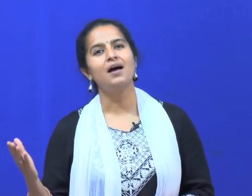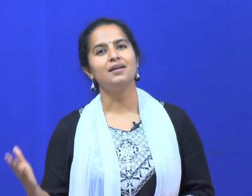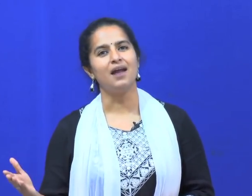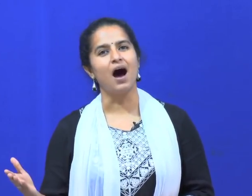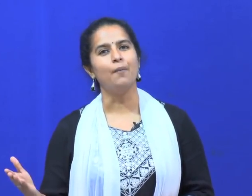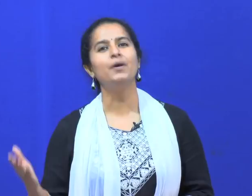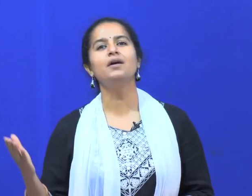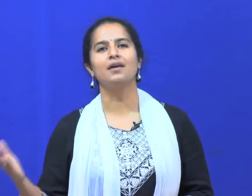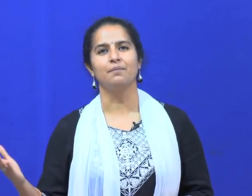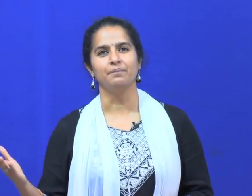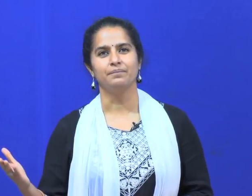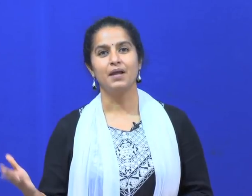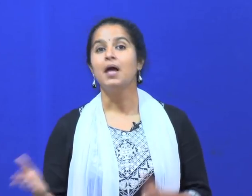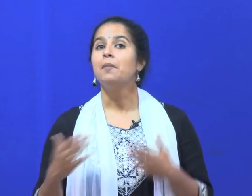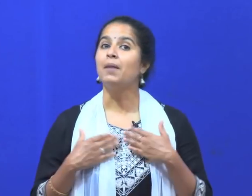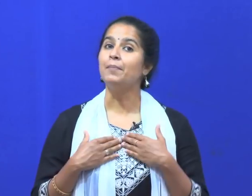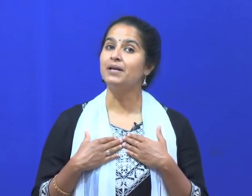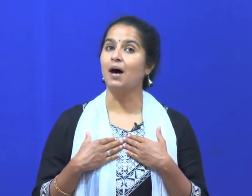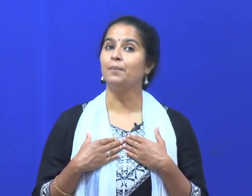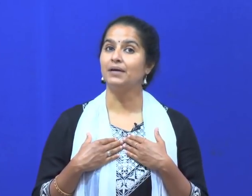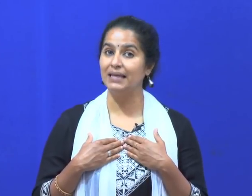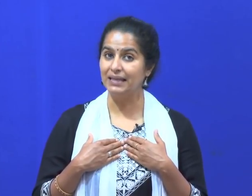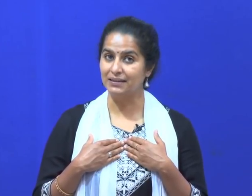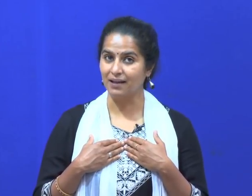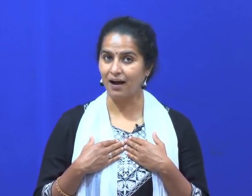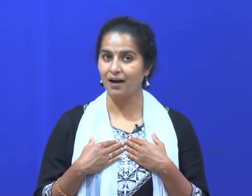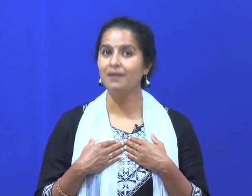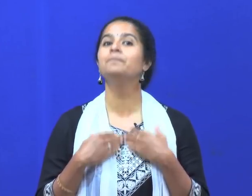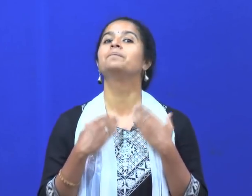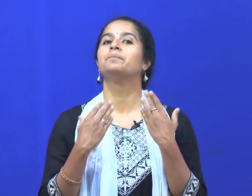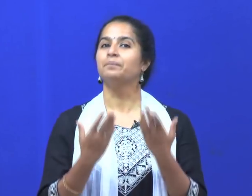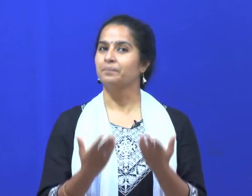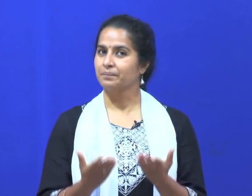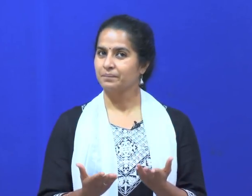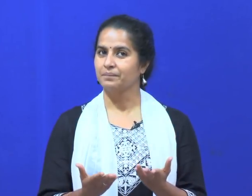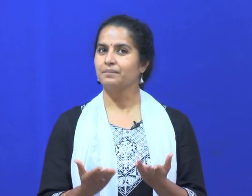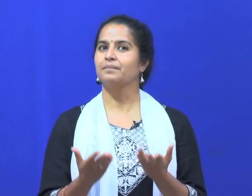Bhavatyaha nama kim? Mama nama Gita.